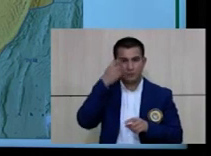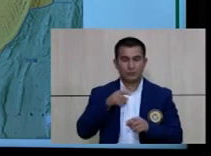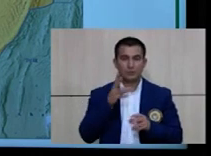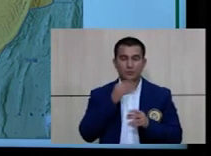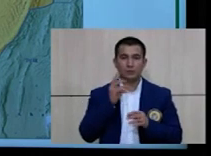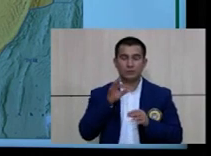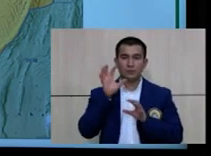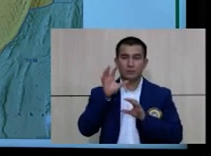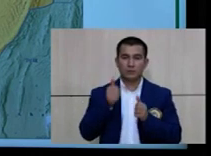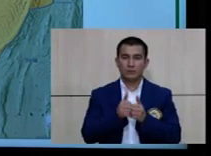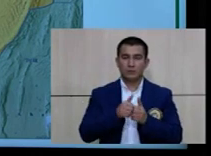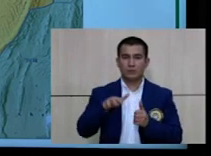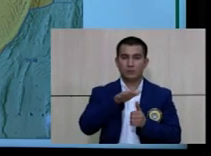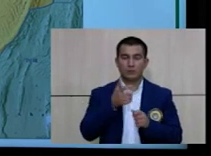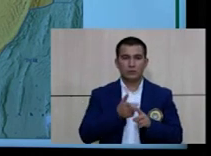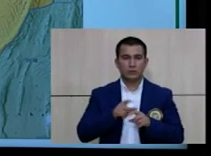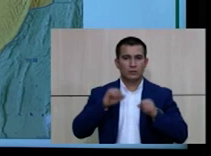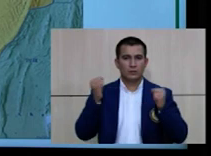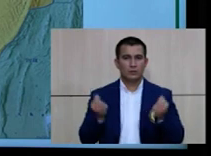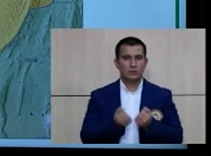sovuqroq bo'ladi.